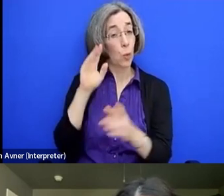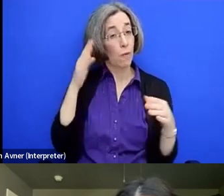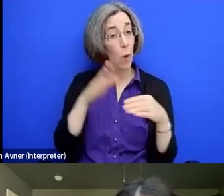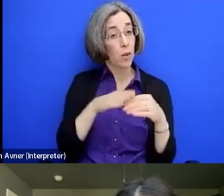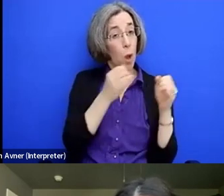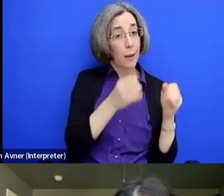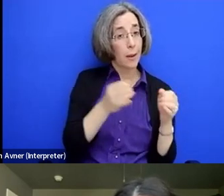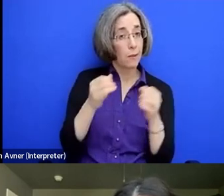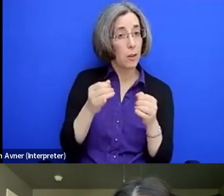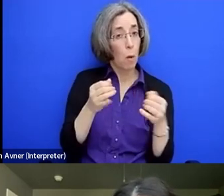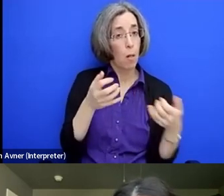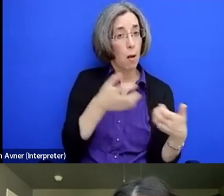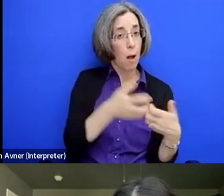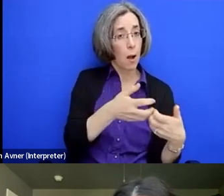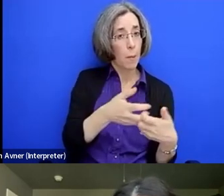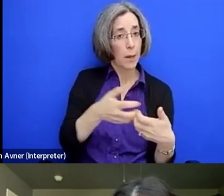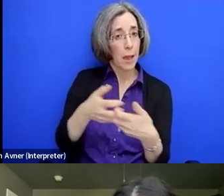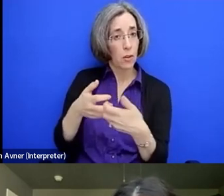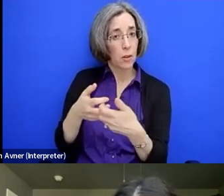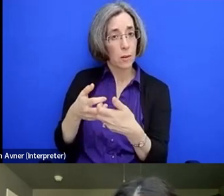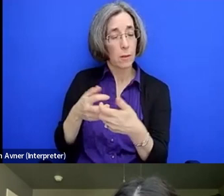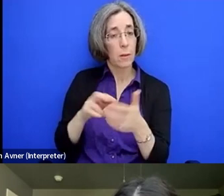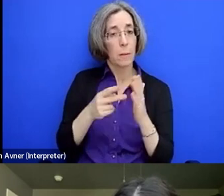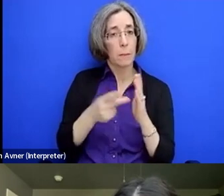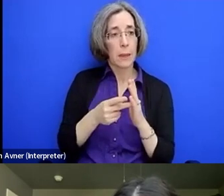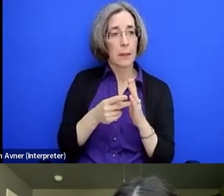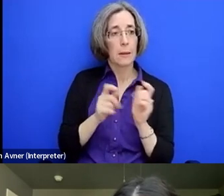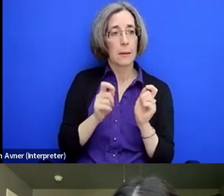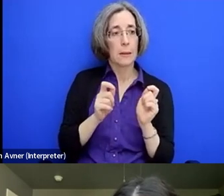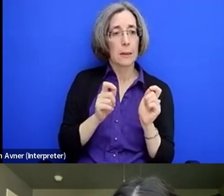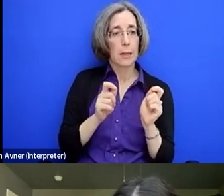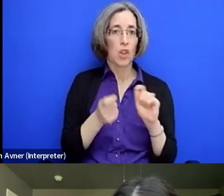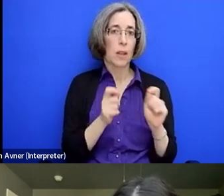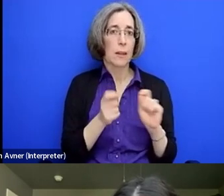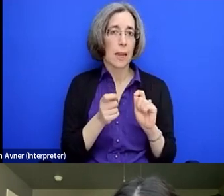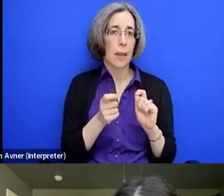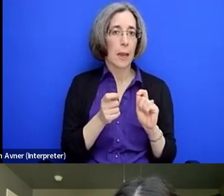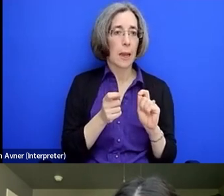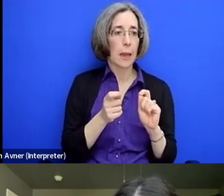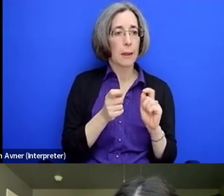are adjustments to the bodies or minds of particular people.